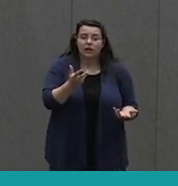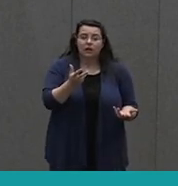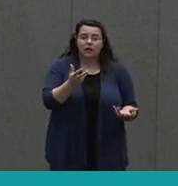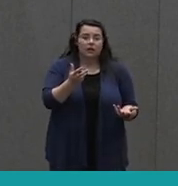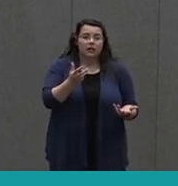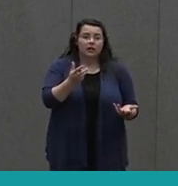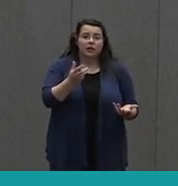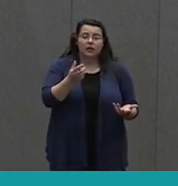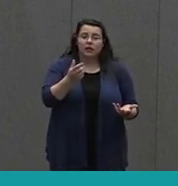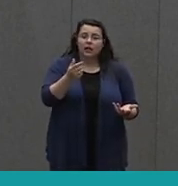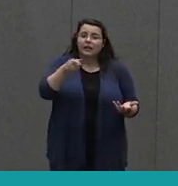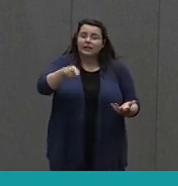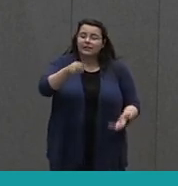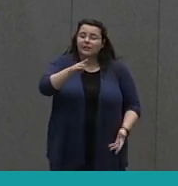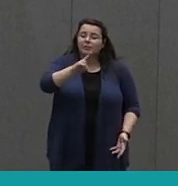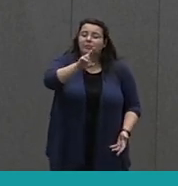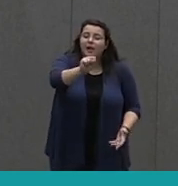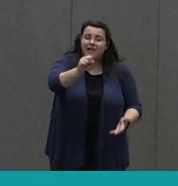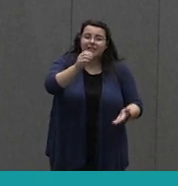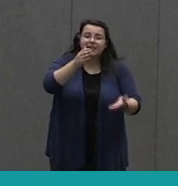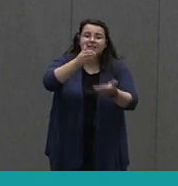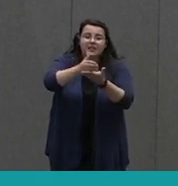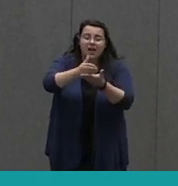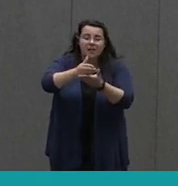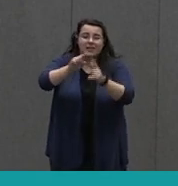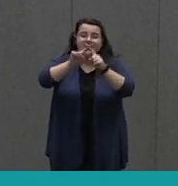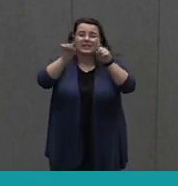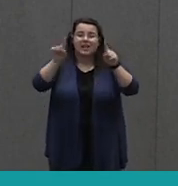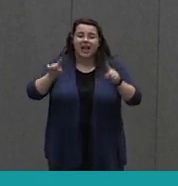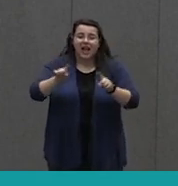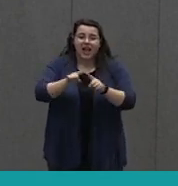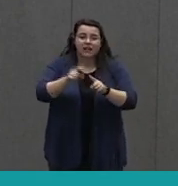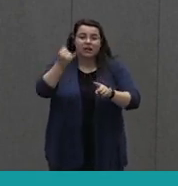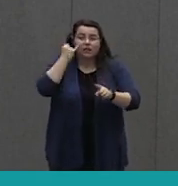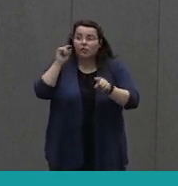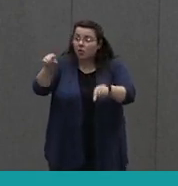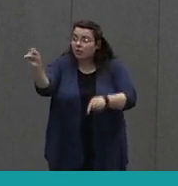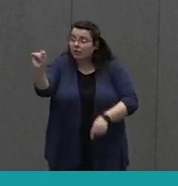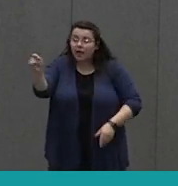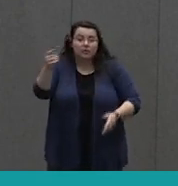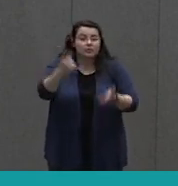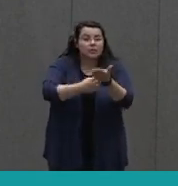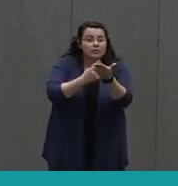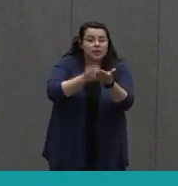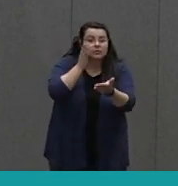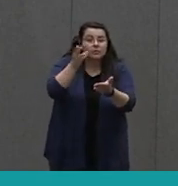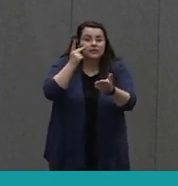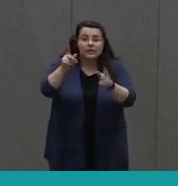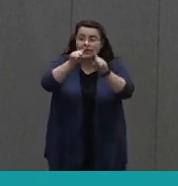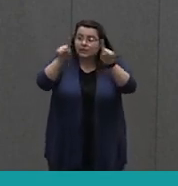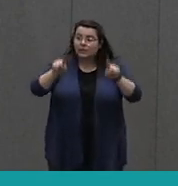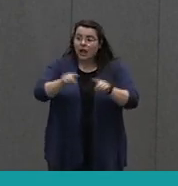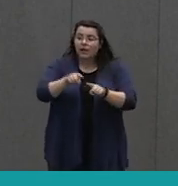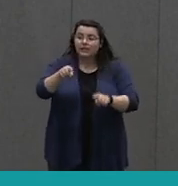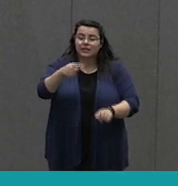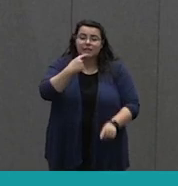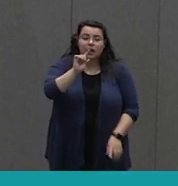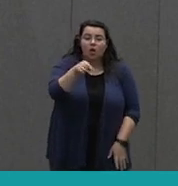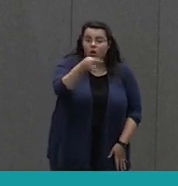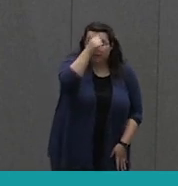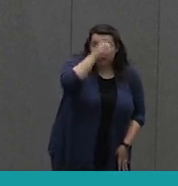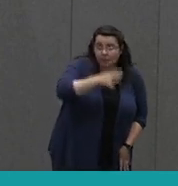just made out of words around your house. How about it? All you need is just some plain paper and